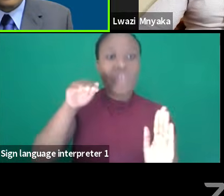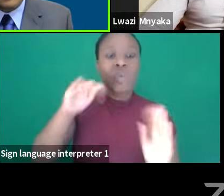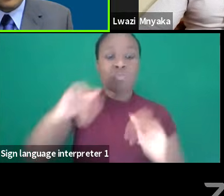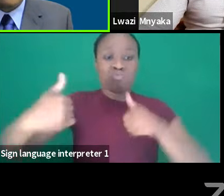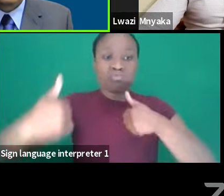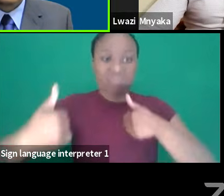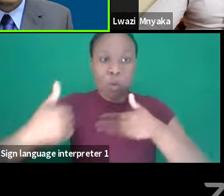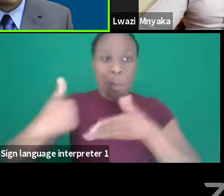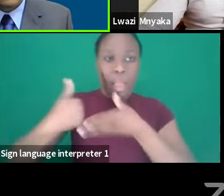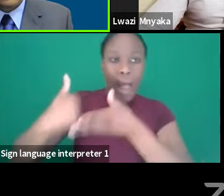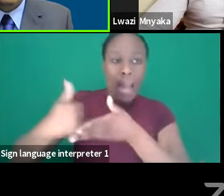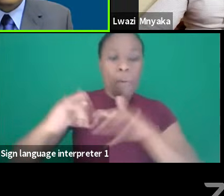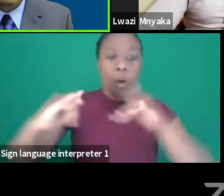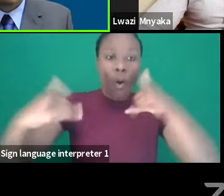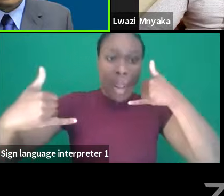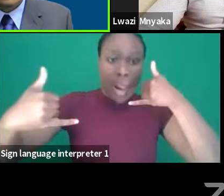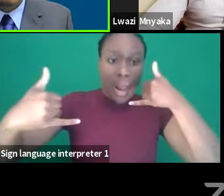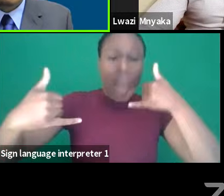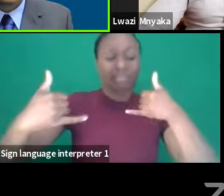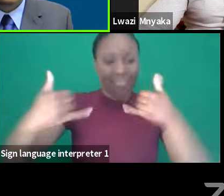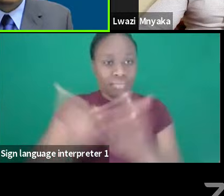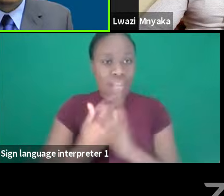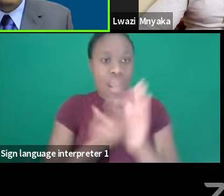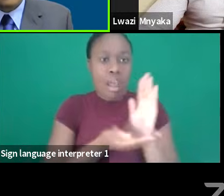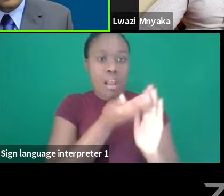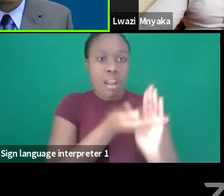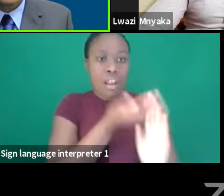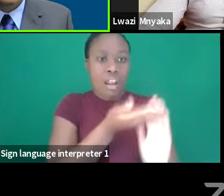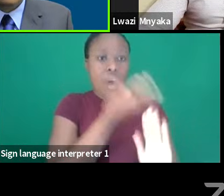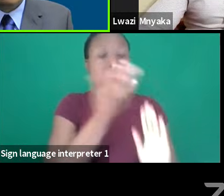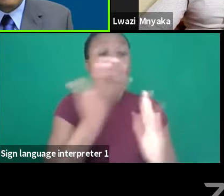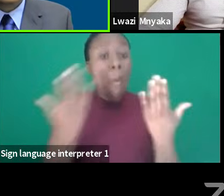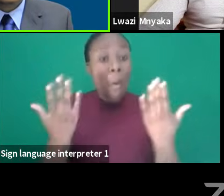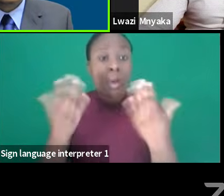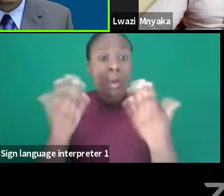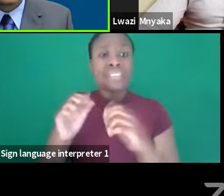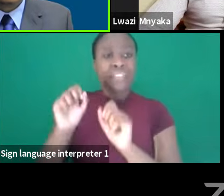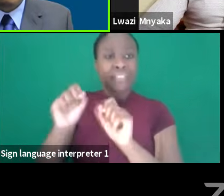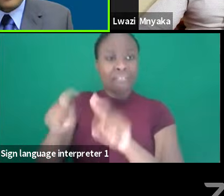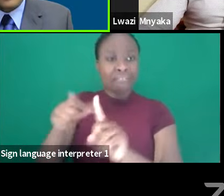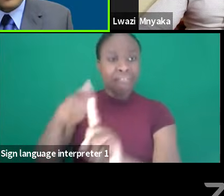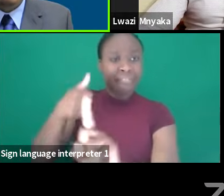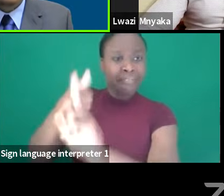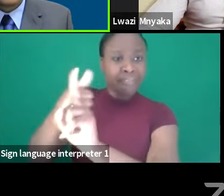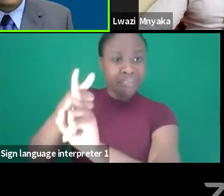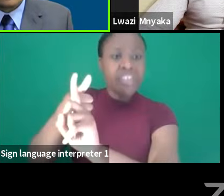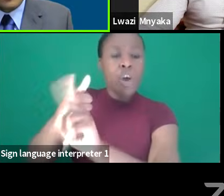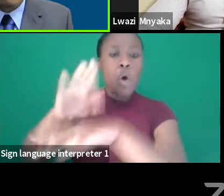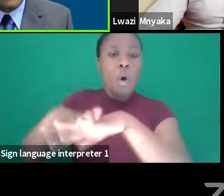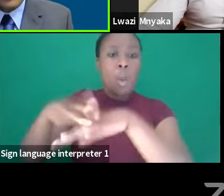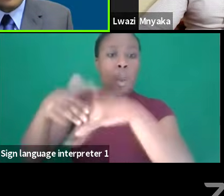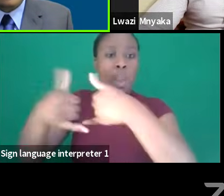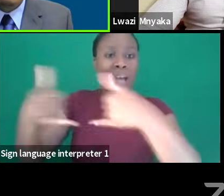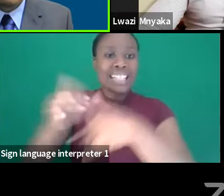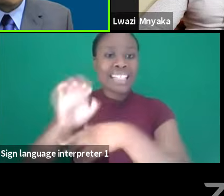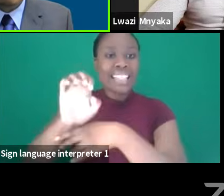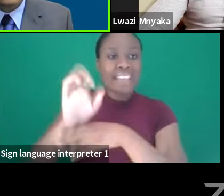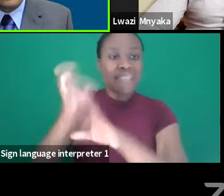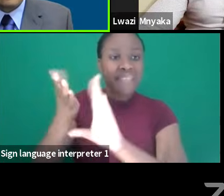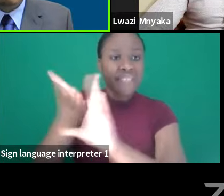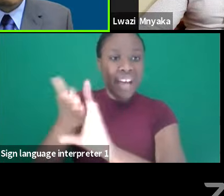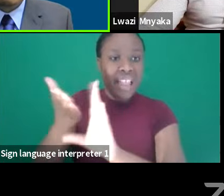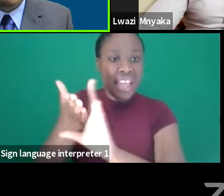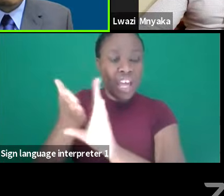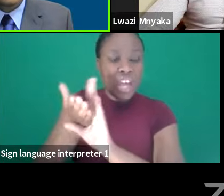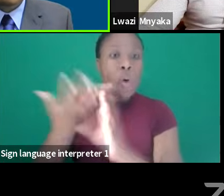enhanced our system where they can be able to update the banking details via our